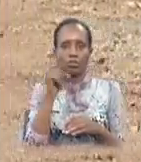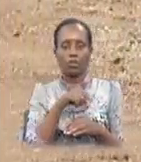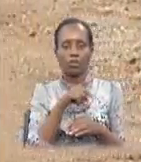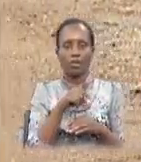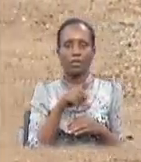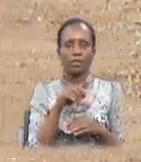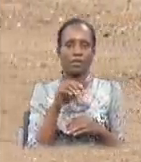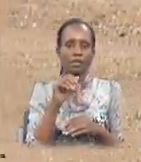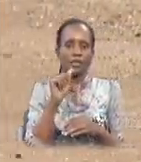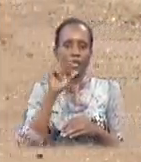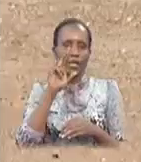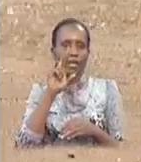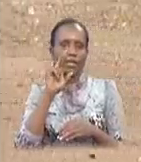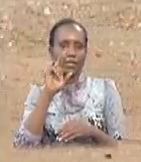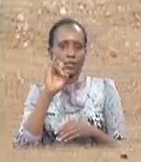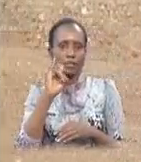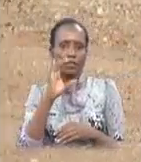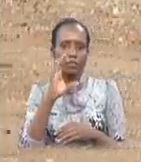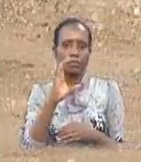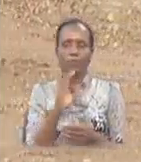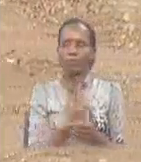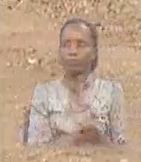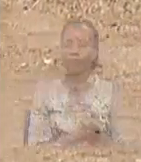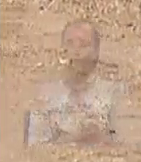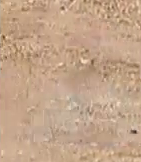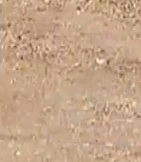www.youtube.com/AIRC Video Unit.